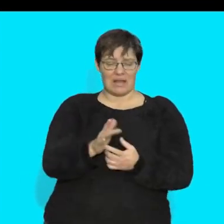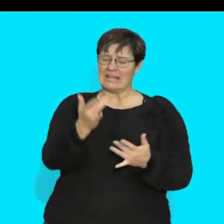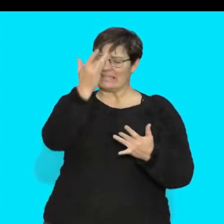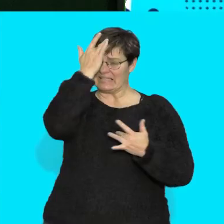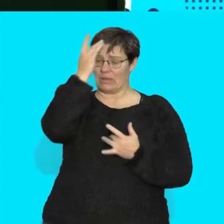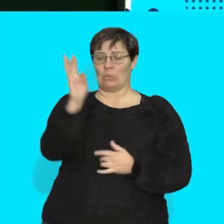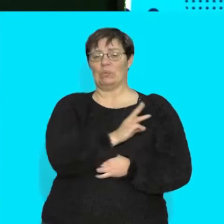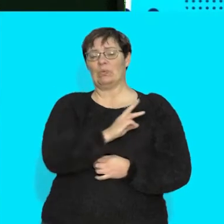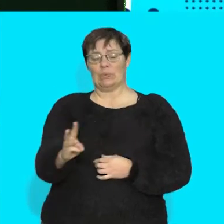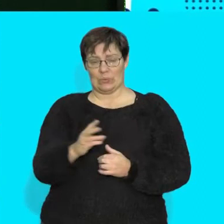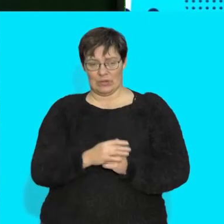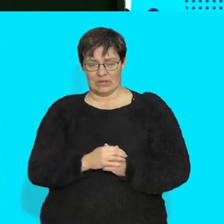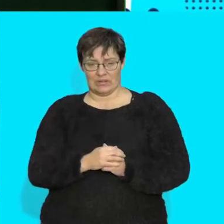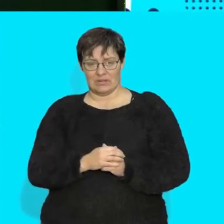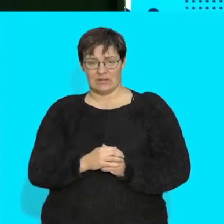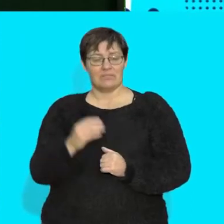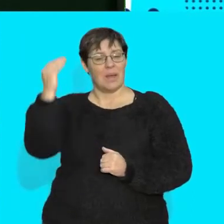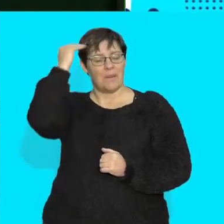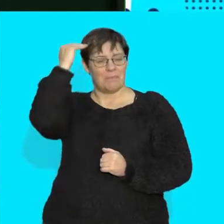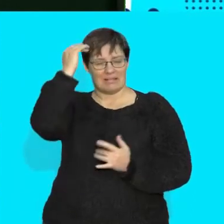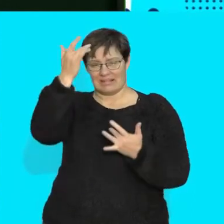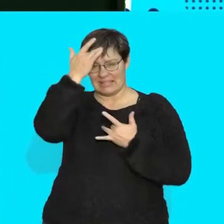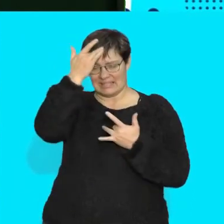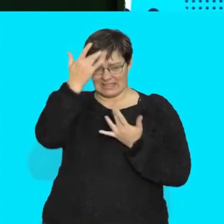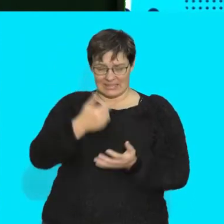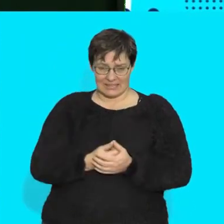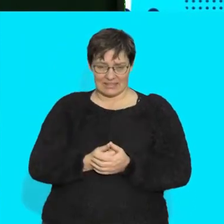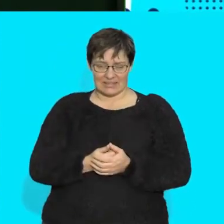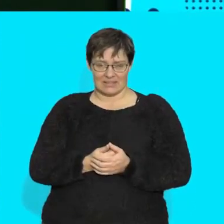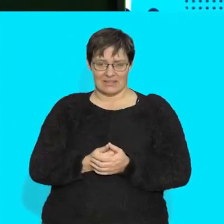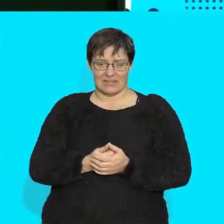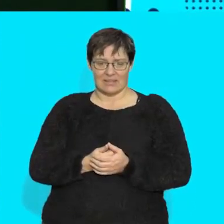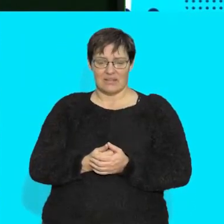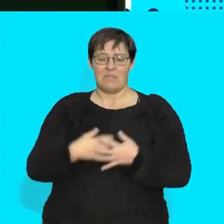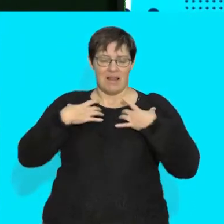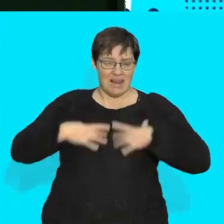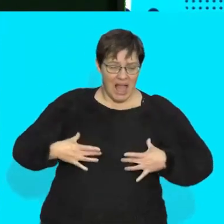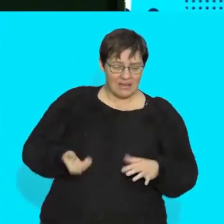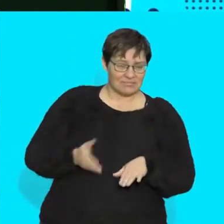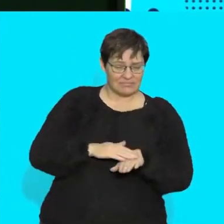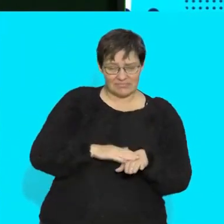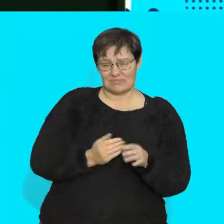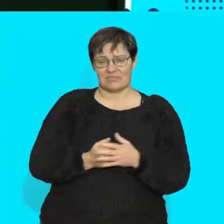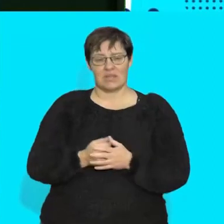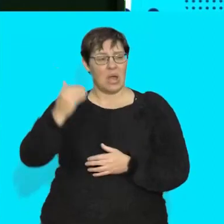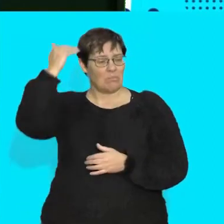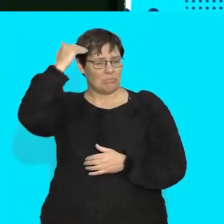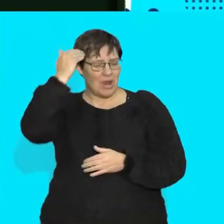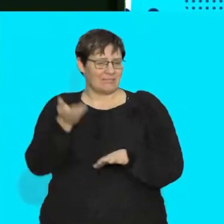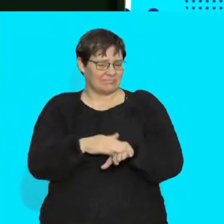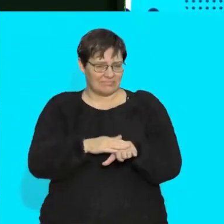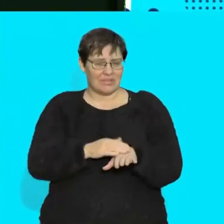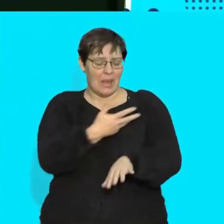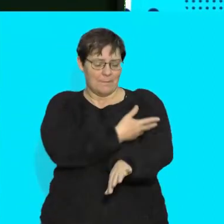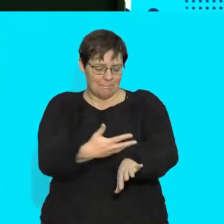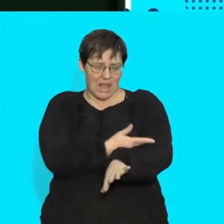get mental disease from it, can get ingested onto your lungs, onto your brain, absorbed by the blood vessels,